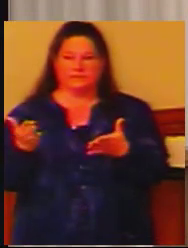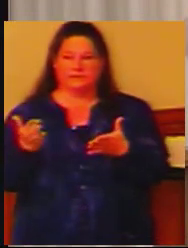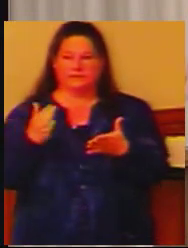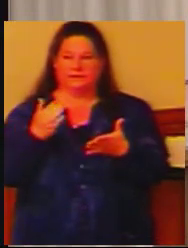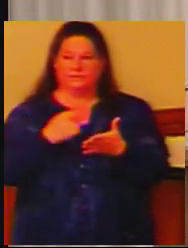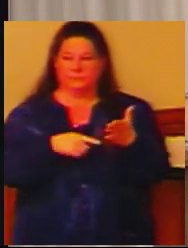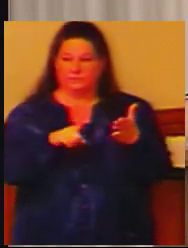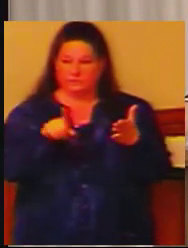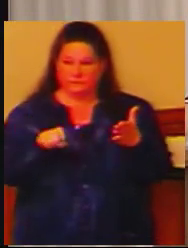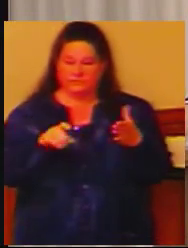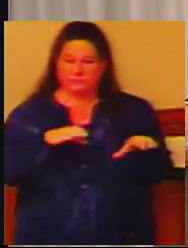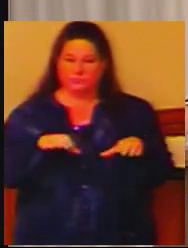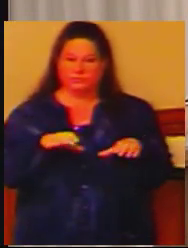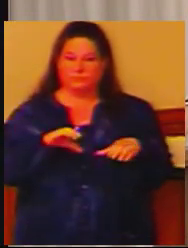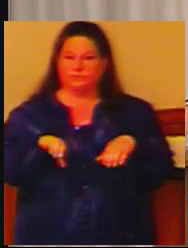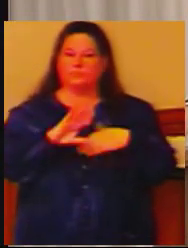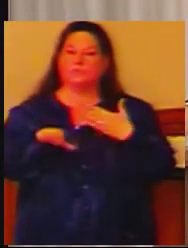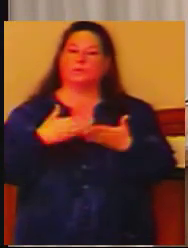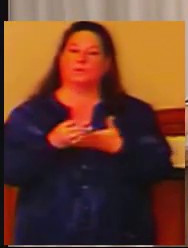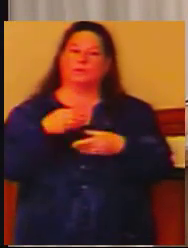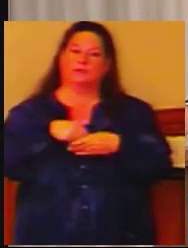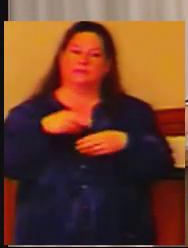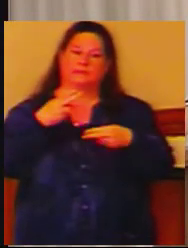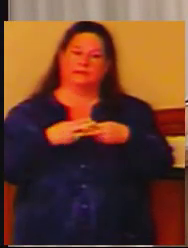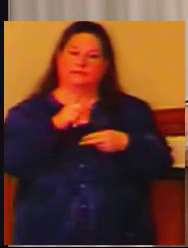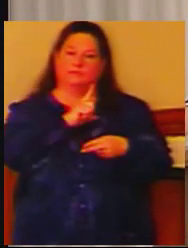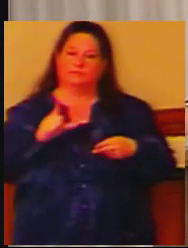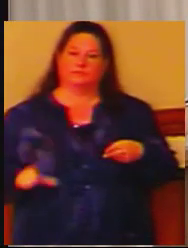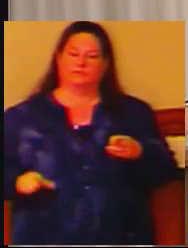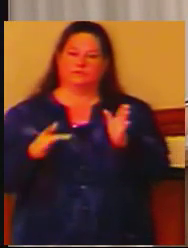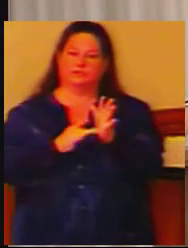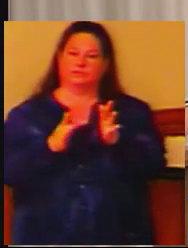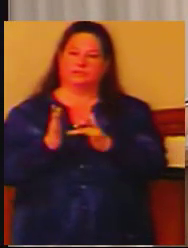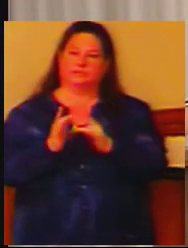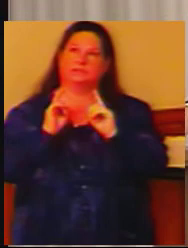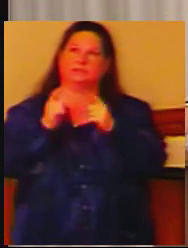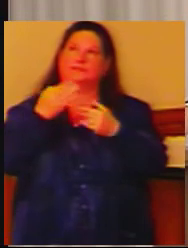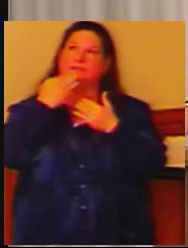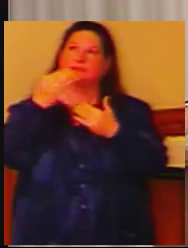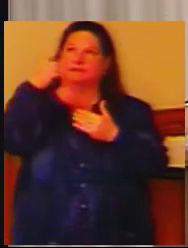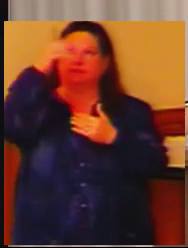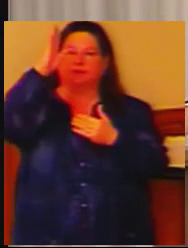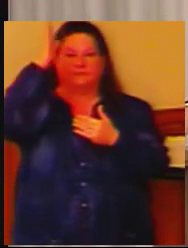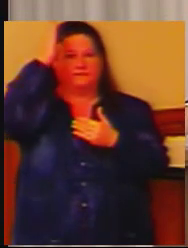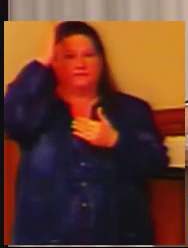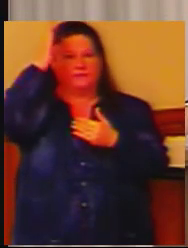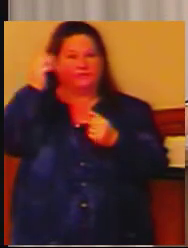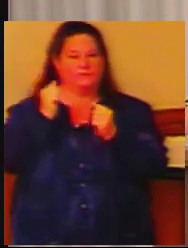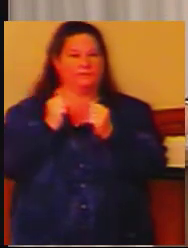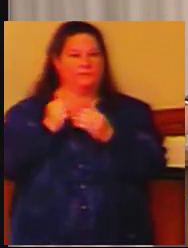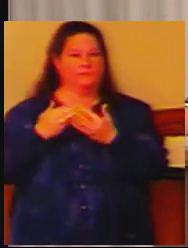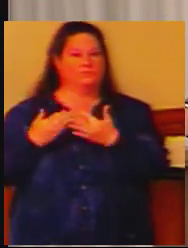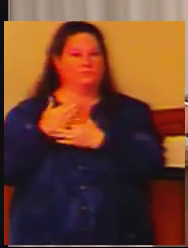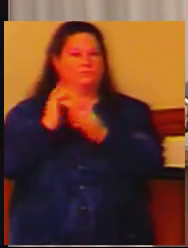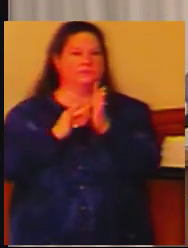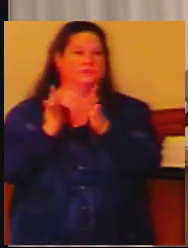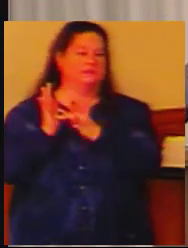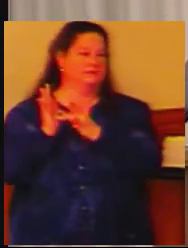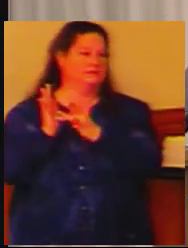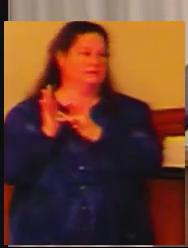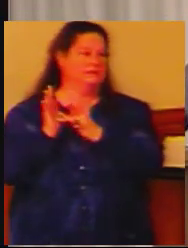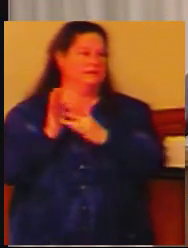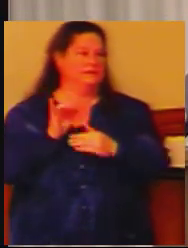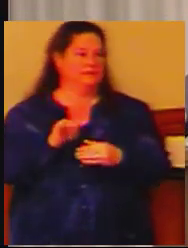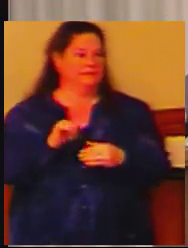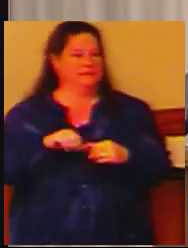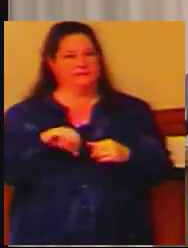to do. Do all in the name of the Lord Jesus, giving thanks to God the Father by him. That's